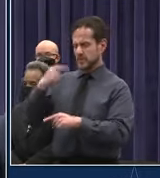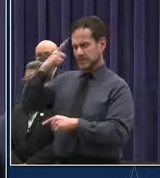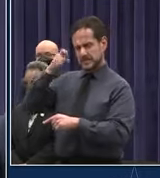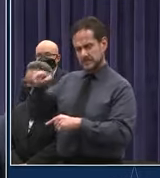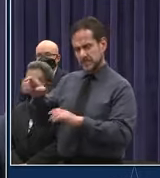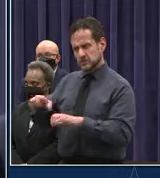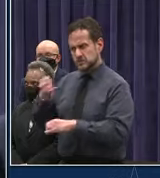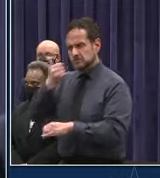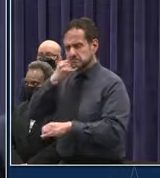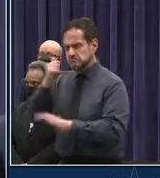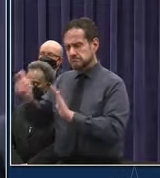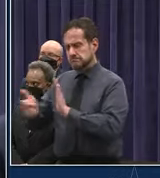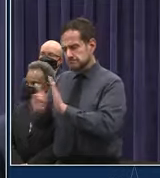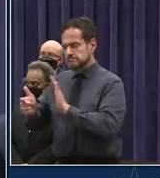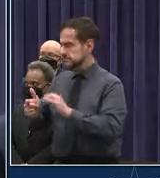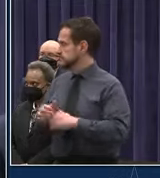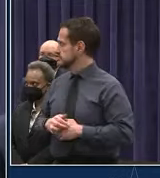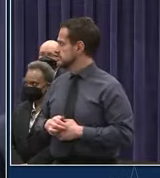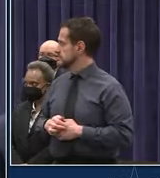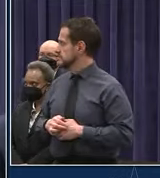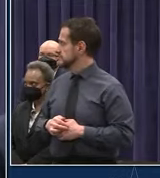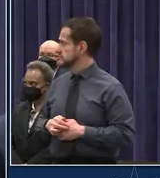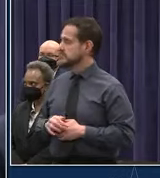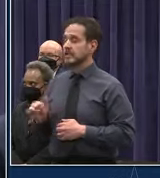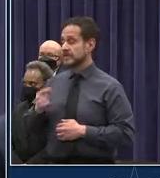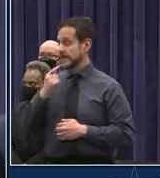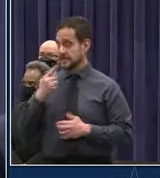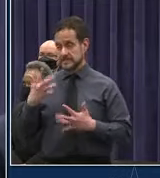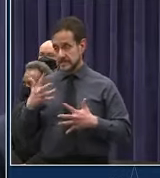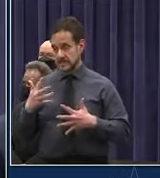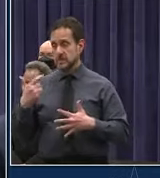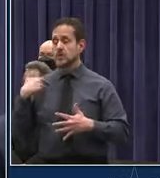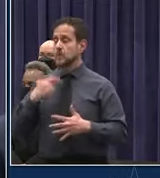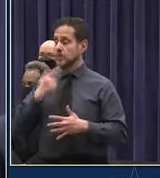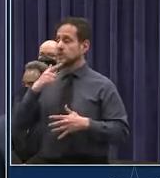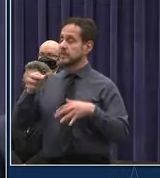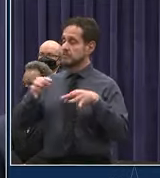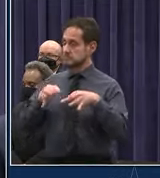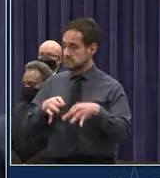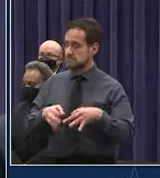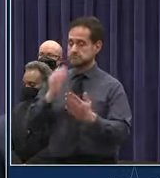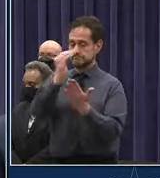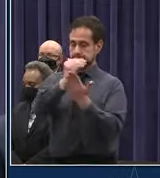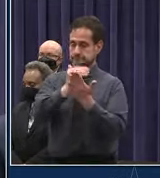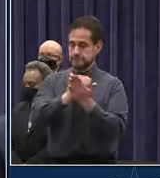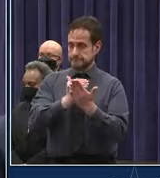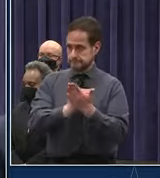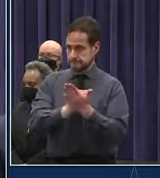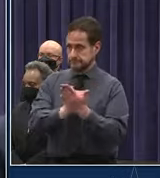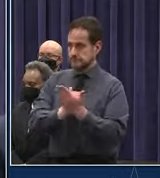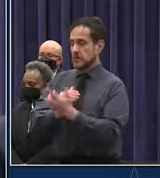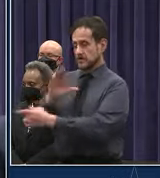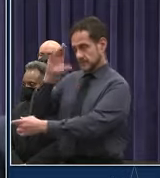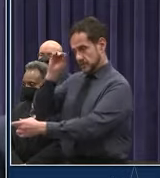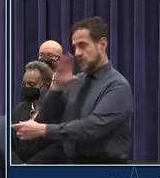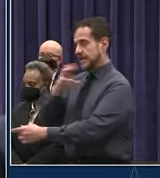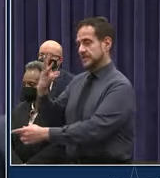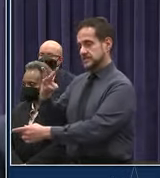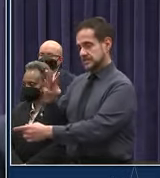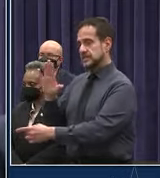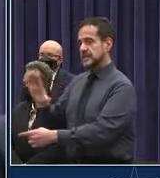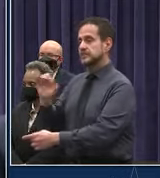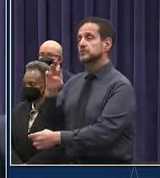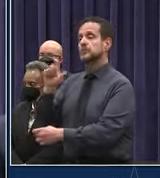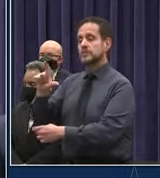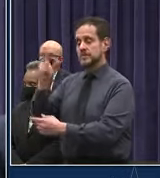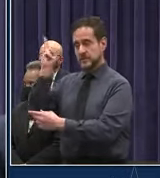felony carjacking case, and had just been released from electronic monitoring some weeks ago. Can you confirm that at